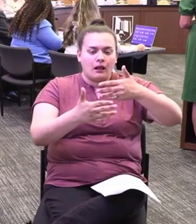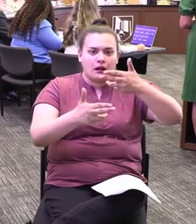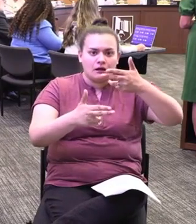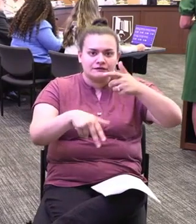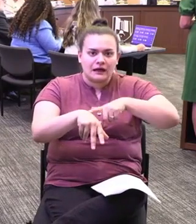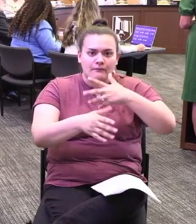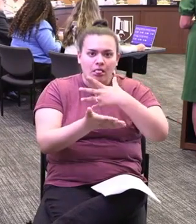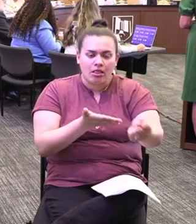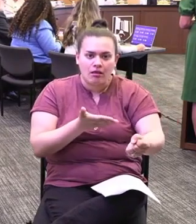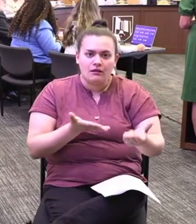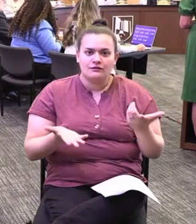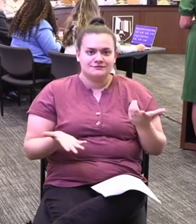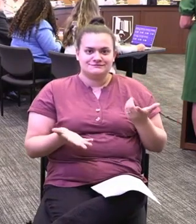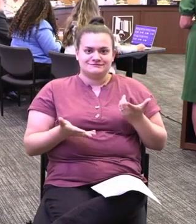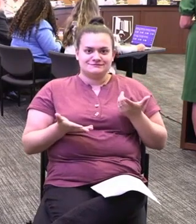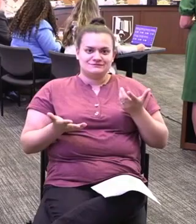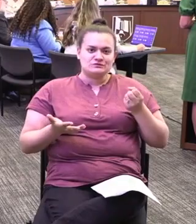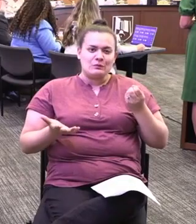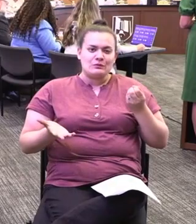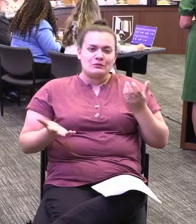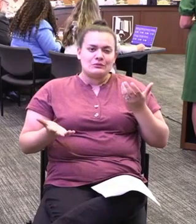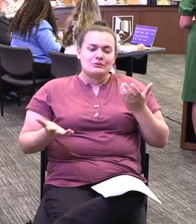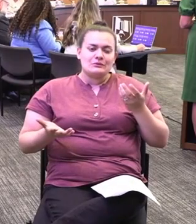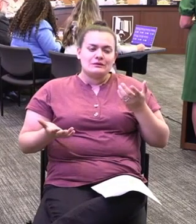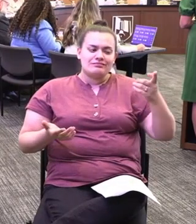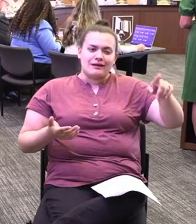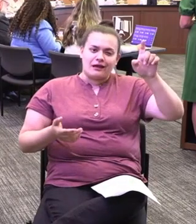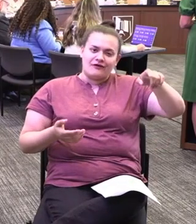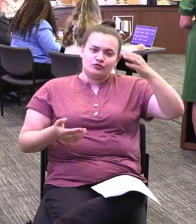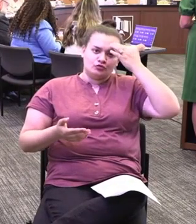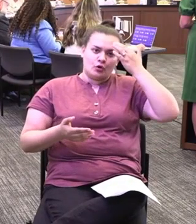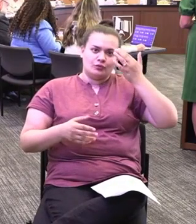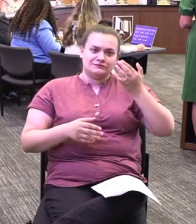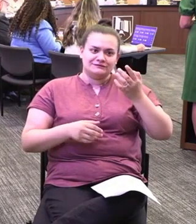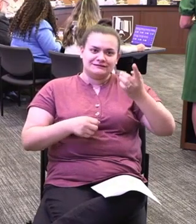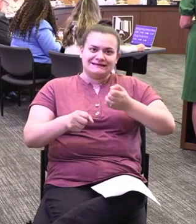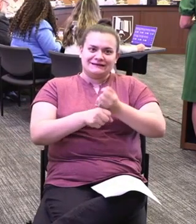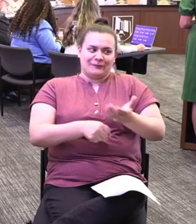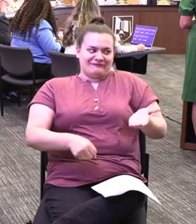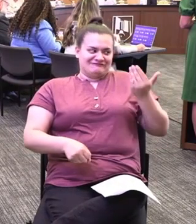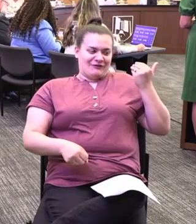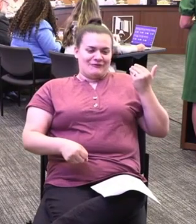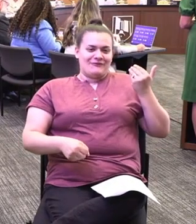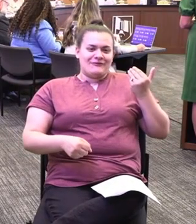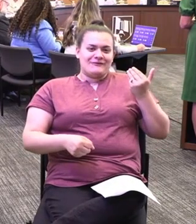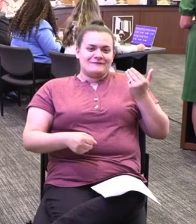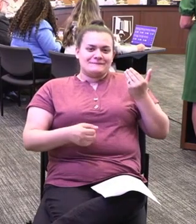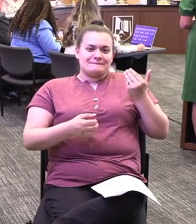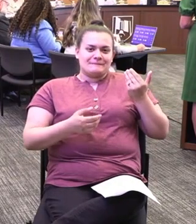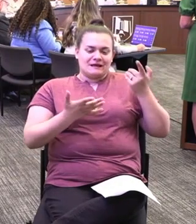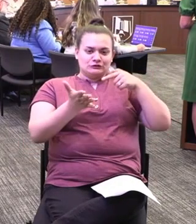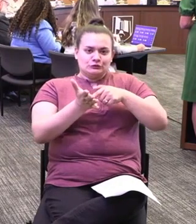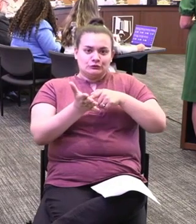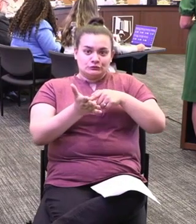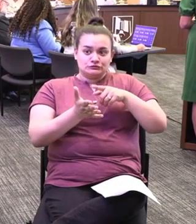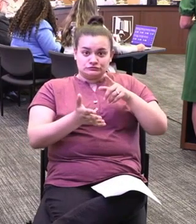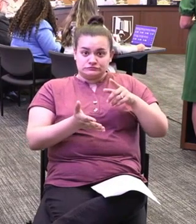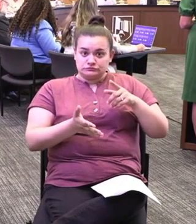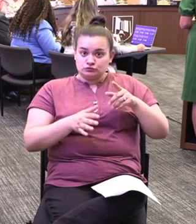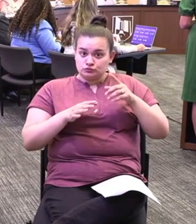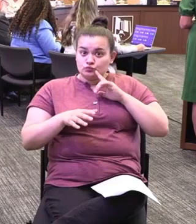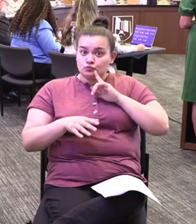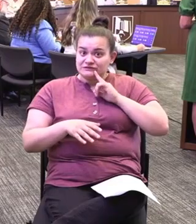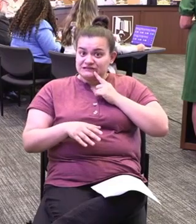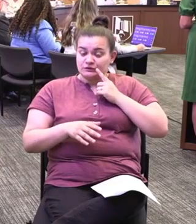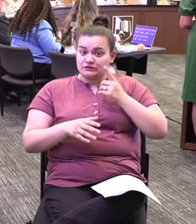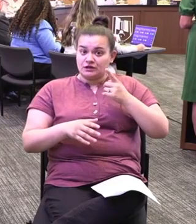last week, So I think they just need to know like a year in advance, that they need to take this seriously, because